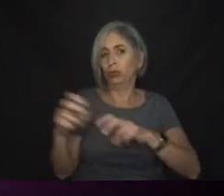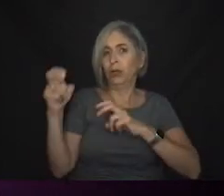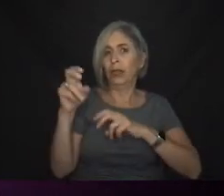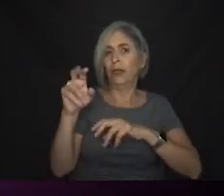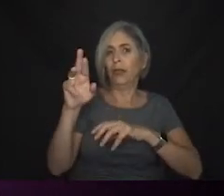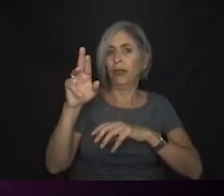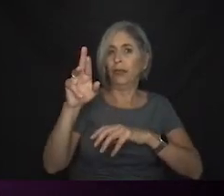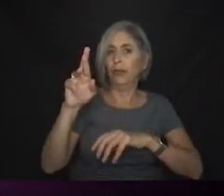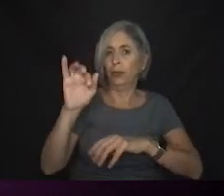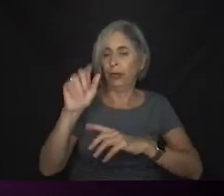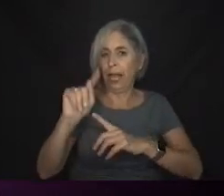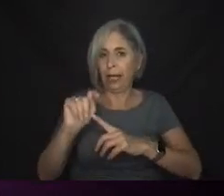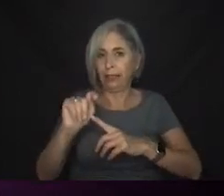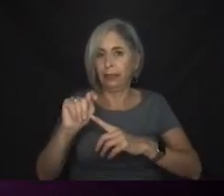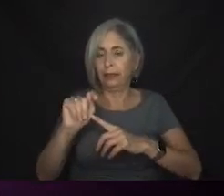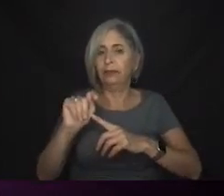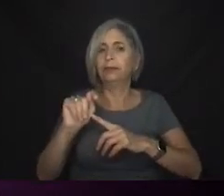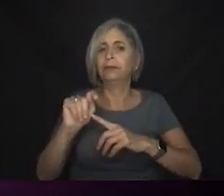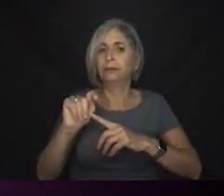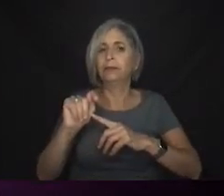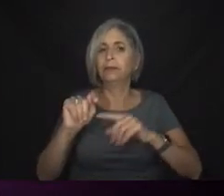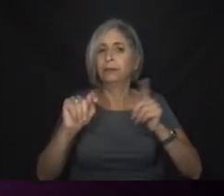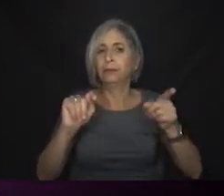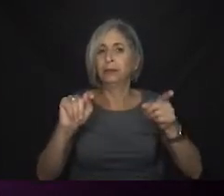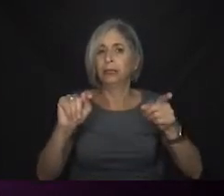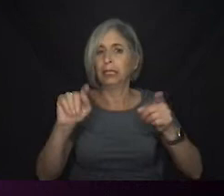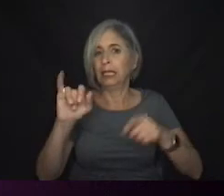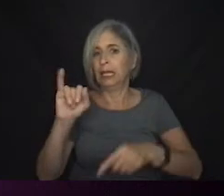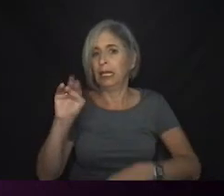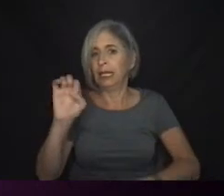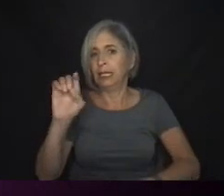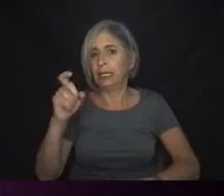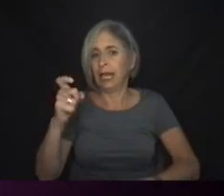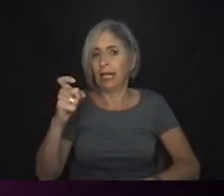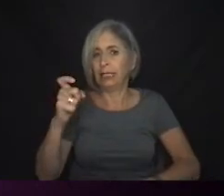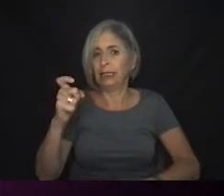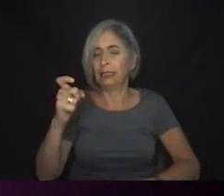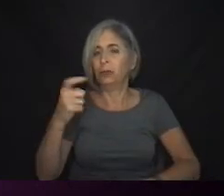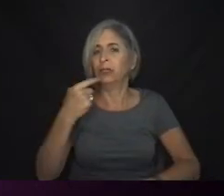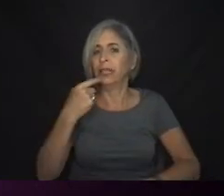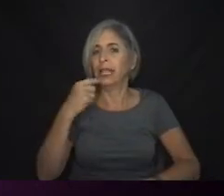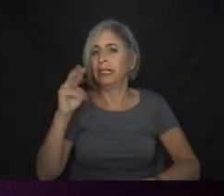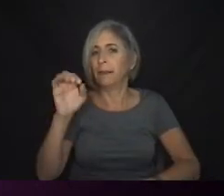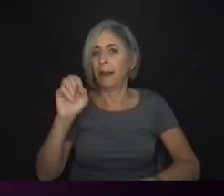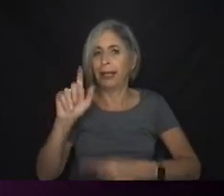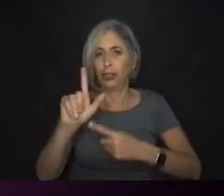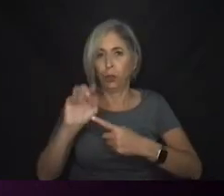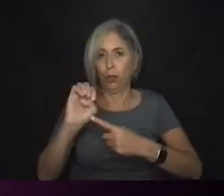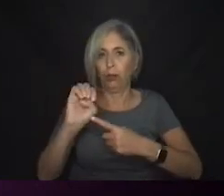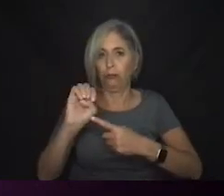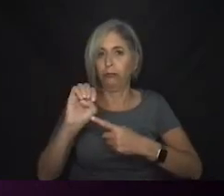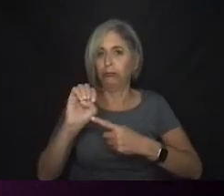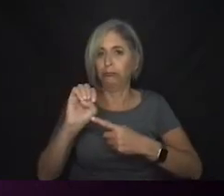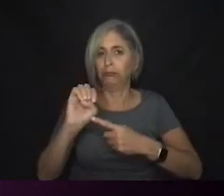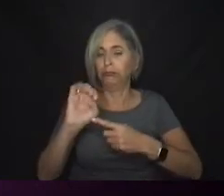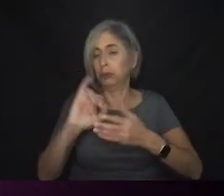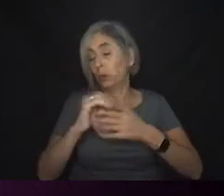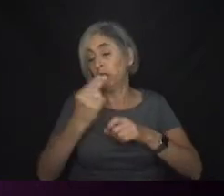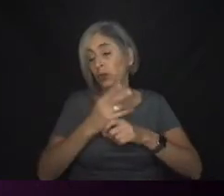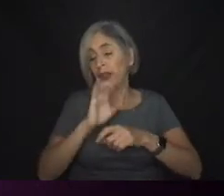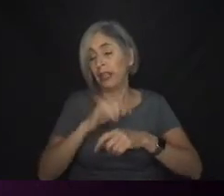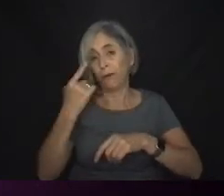TypeScript file that is index.tsx, and we'll tell it it's a module, which it is. We are using this as a